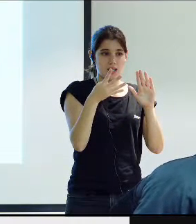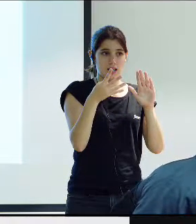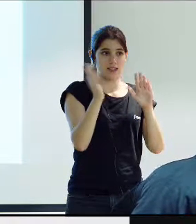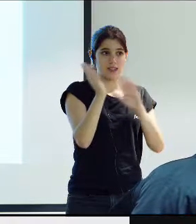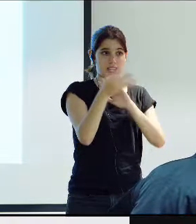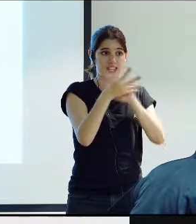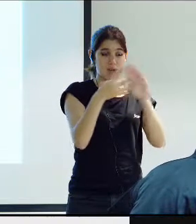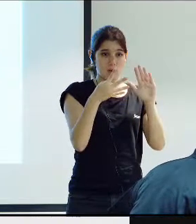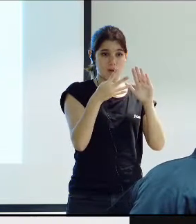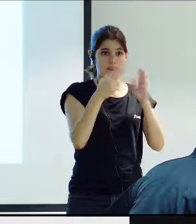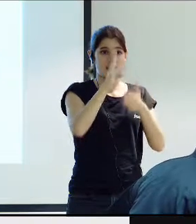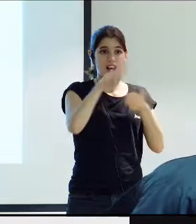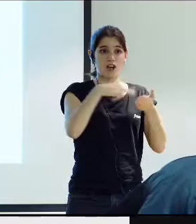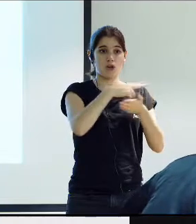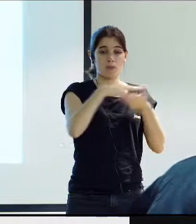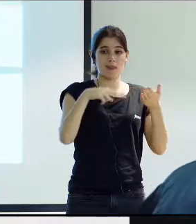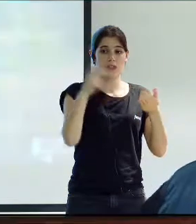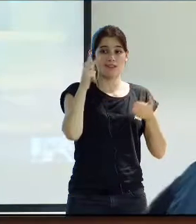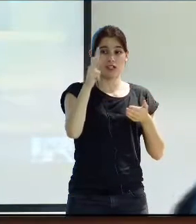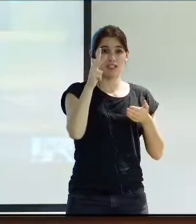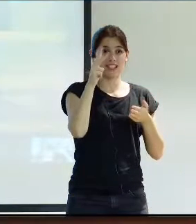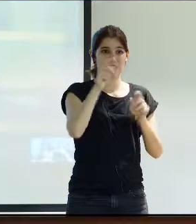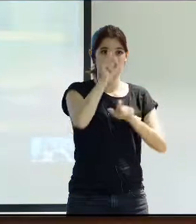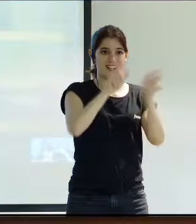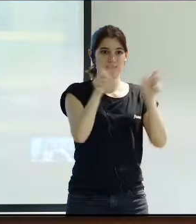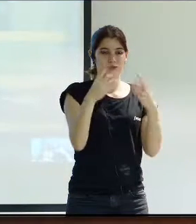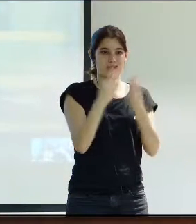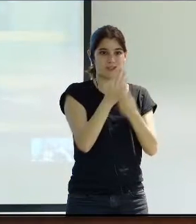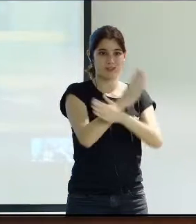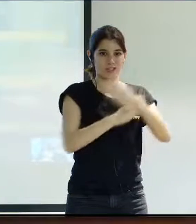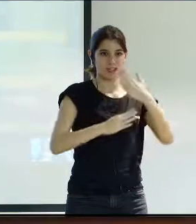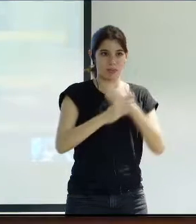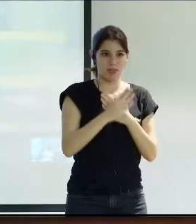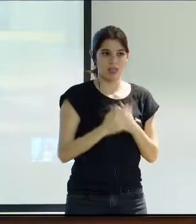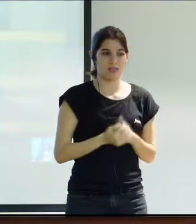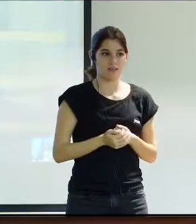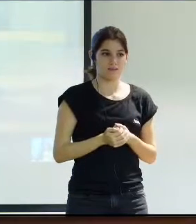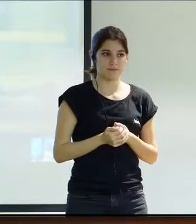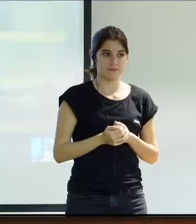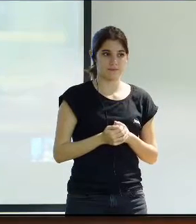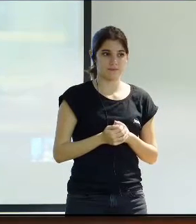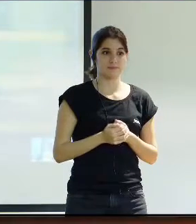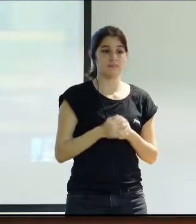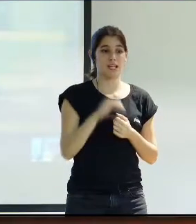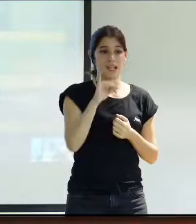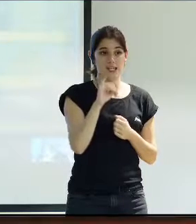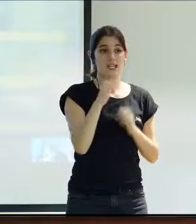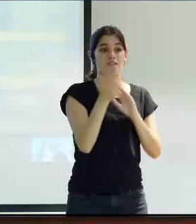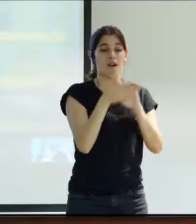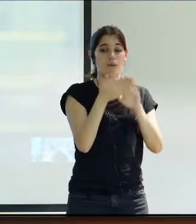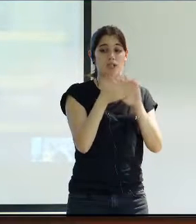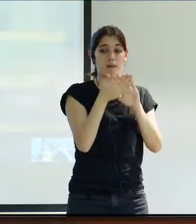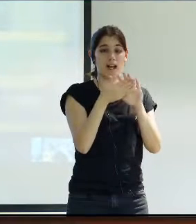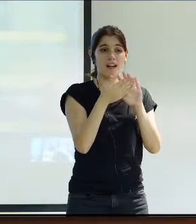and how the Article 19 is interpreted by the CRPD